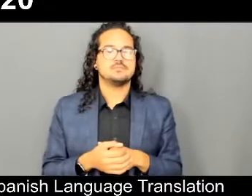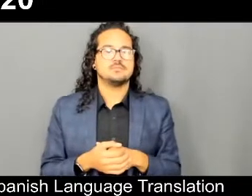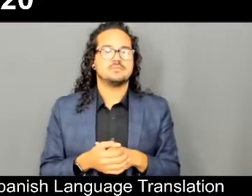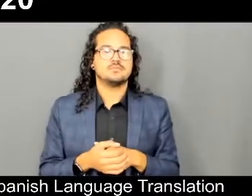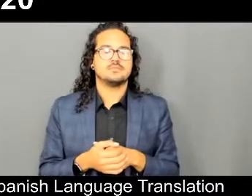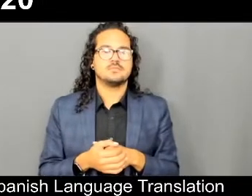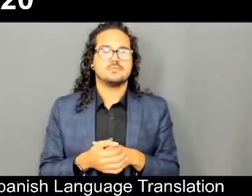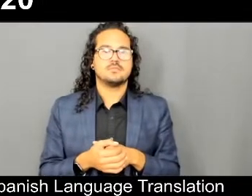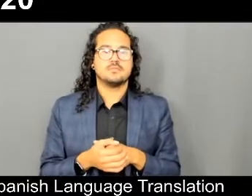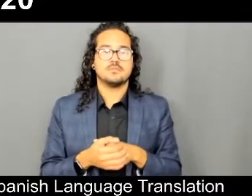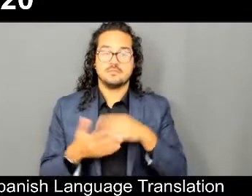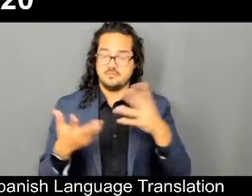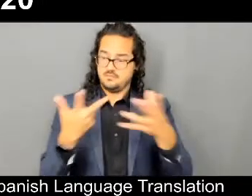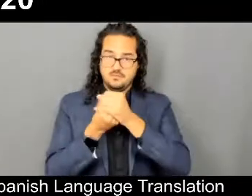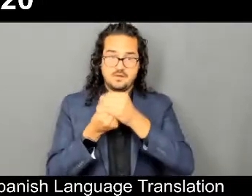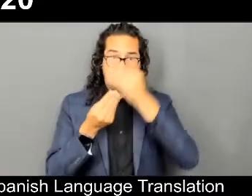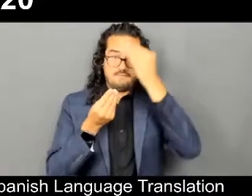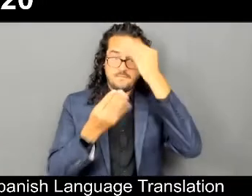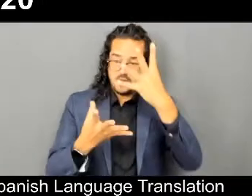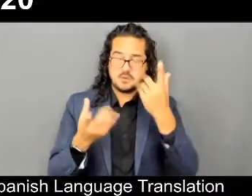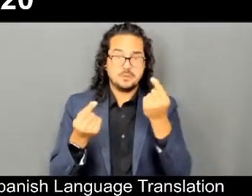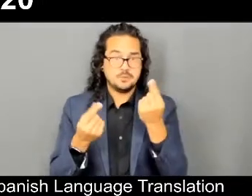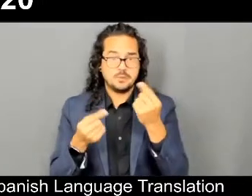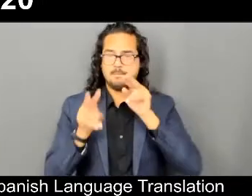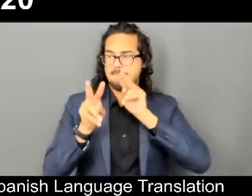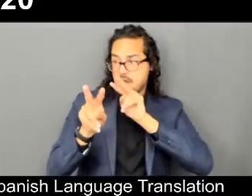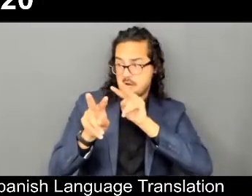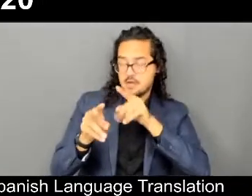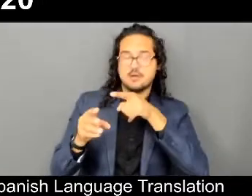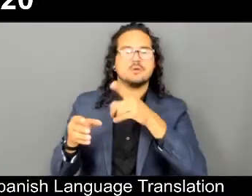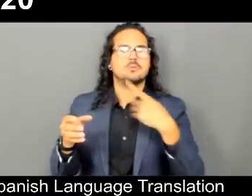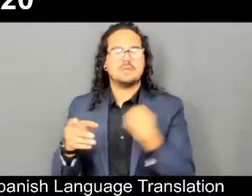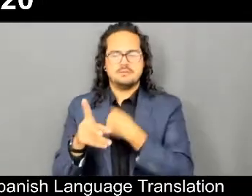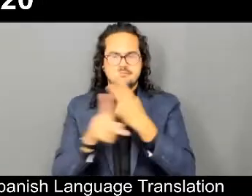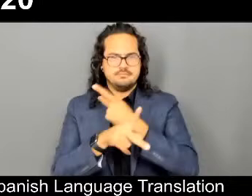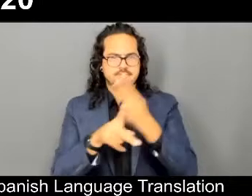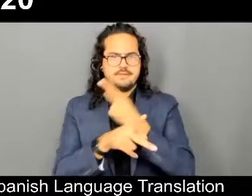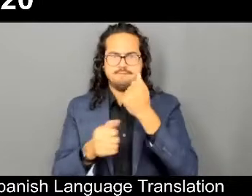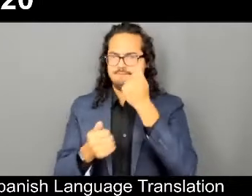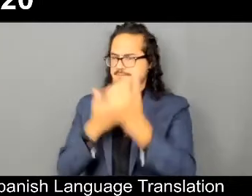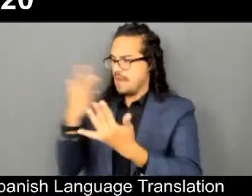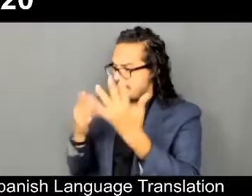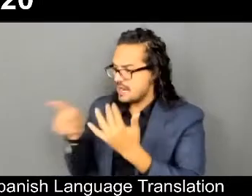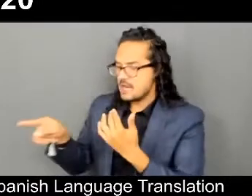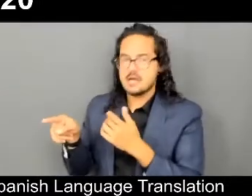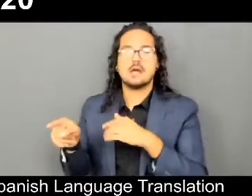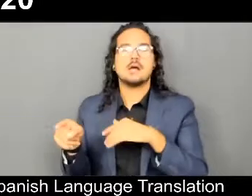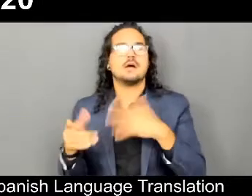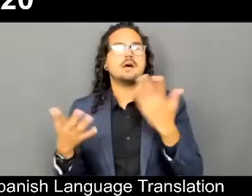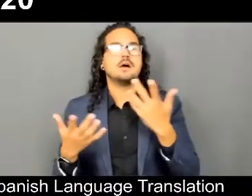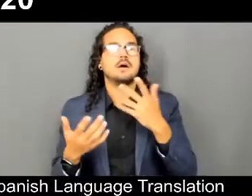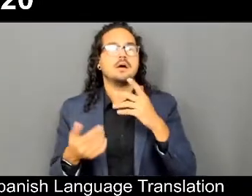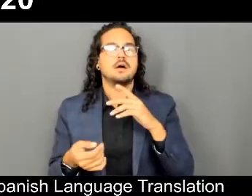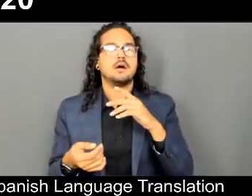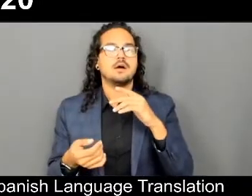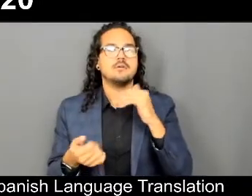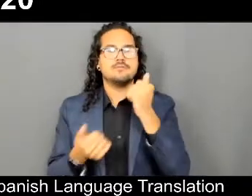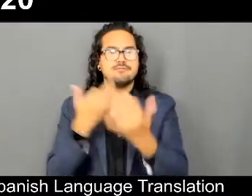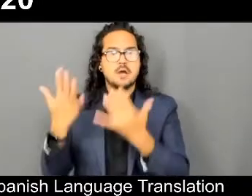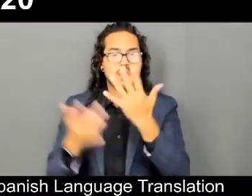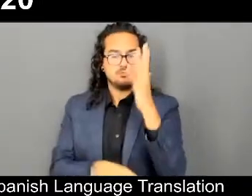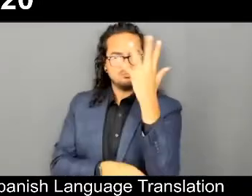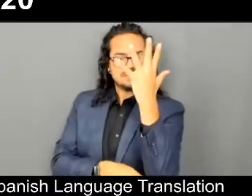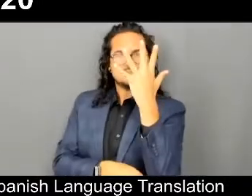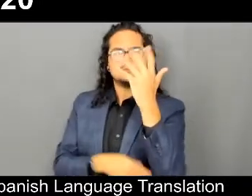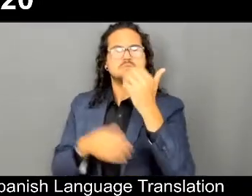vegetation, everything, to try to accurately predict what kind of smoke impacts you're going to have for both the communities